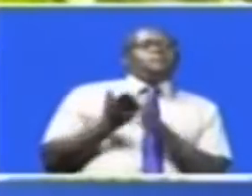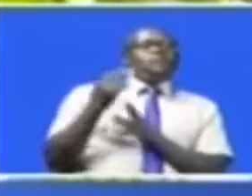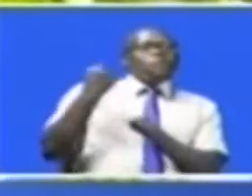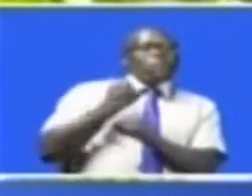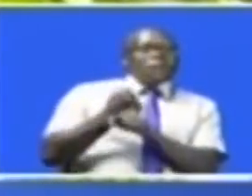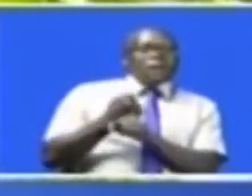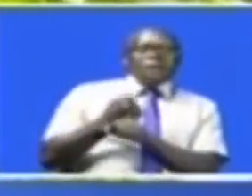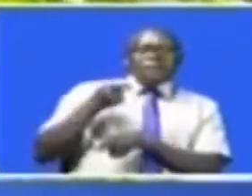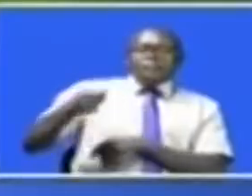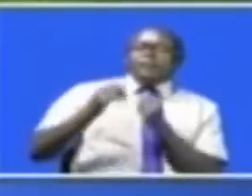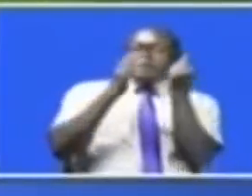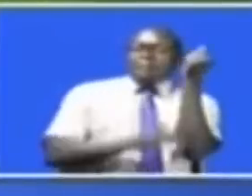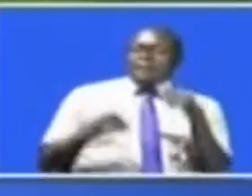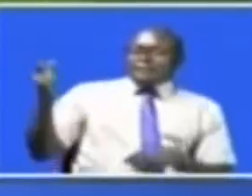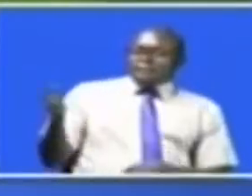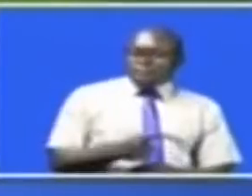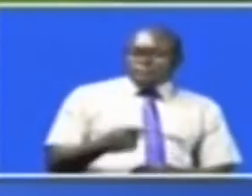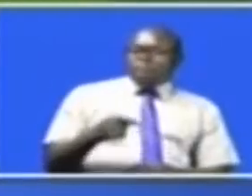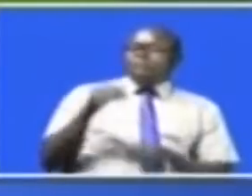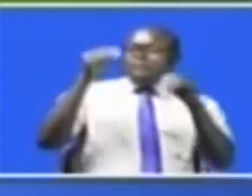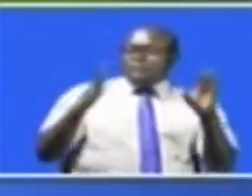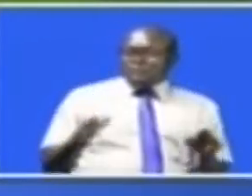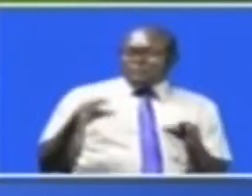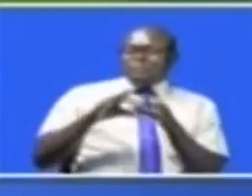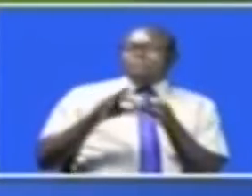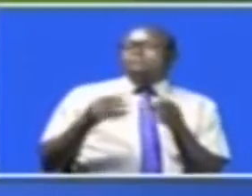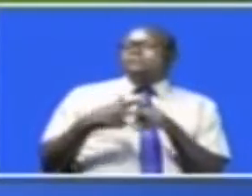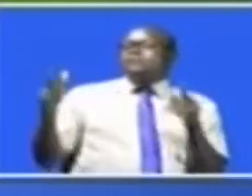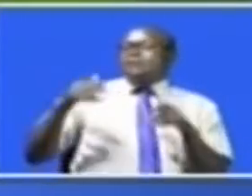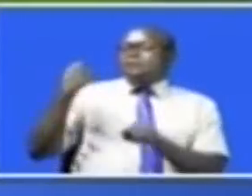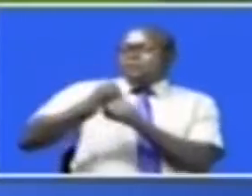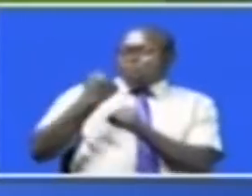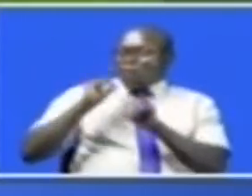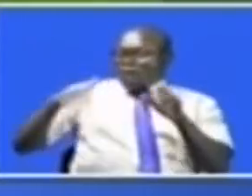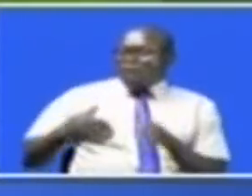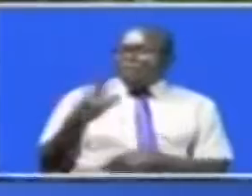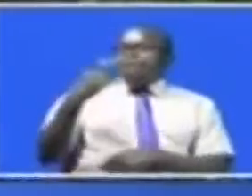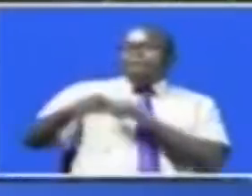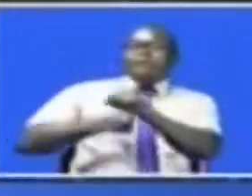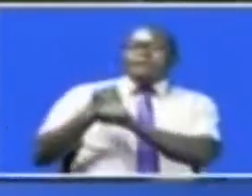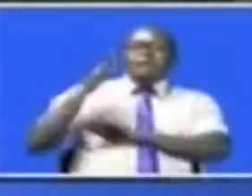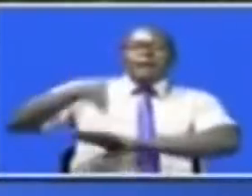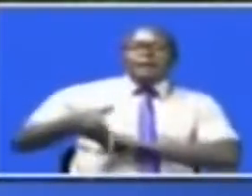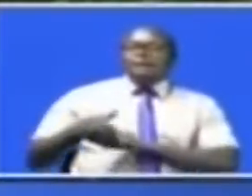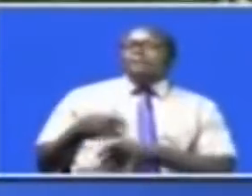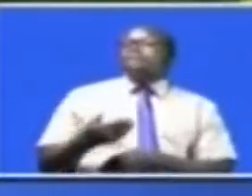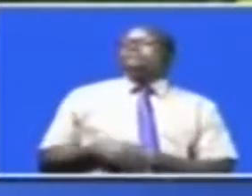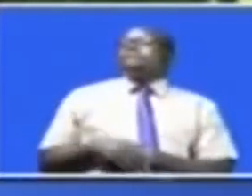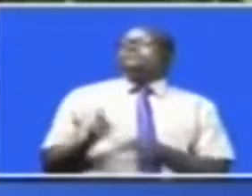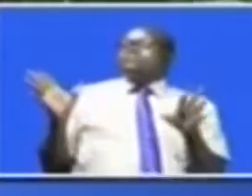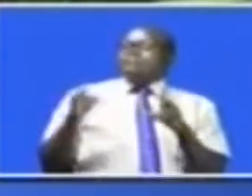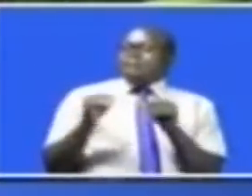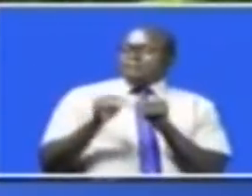a poorly paid teacher. He stumbled into farming by a stroke of luck 4 years ago after attending a chance